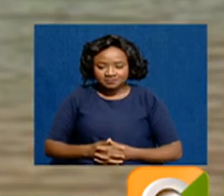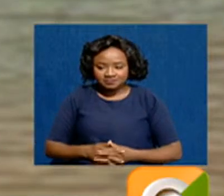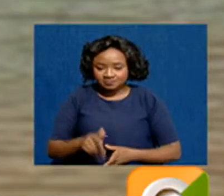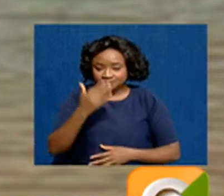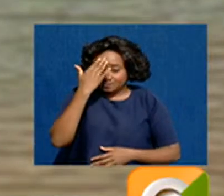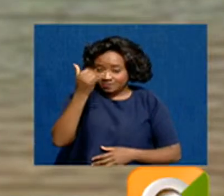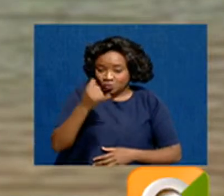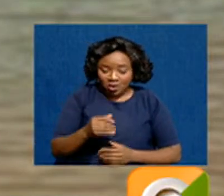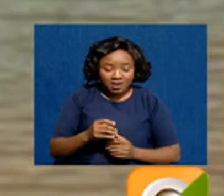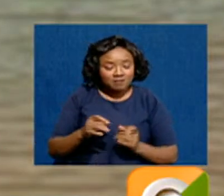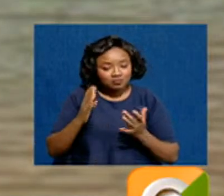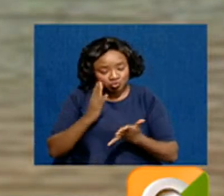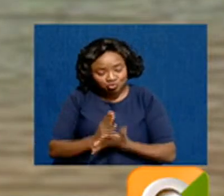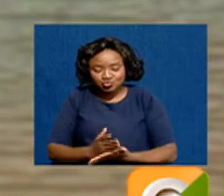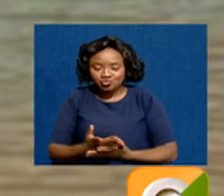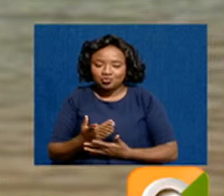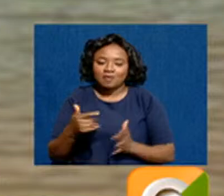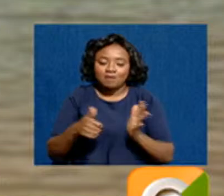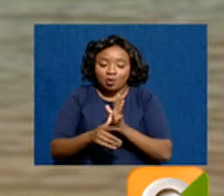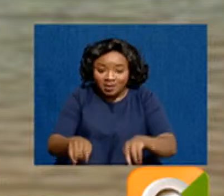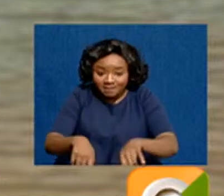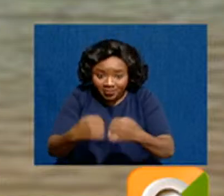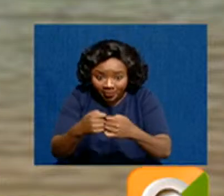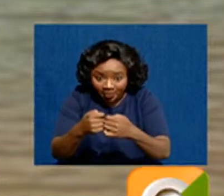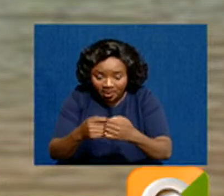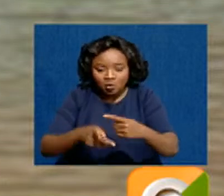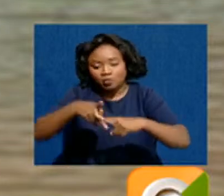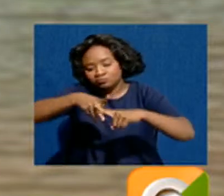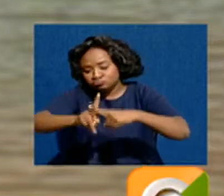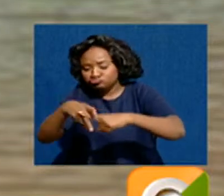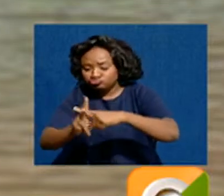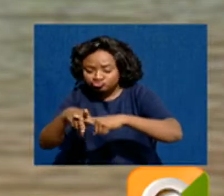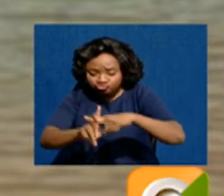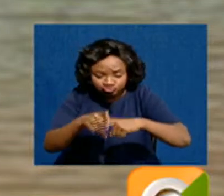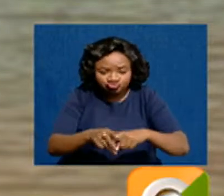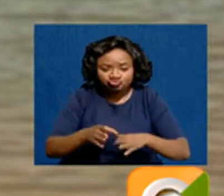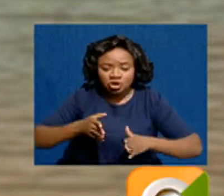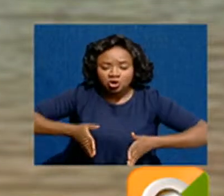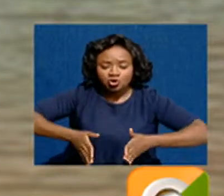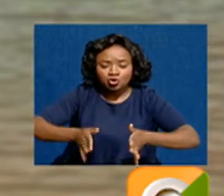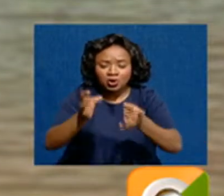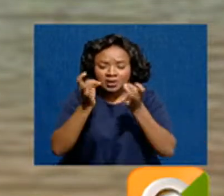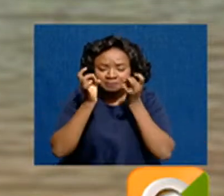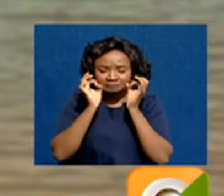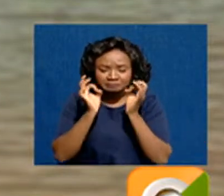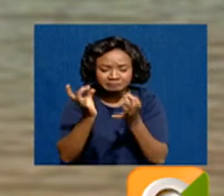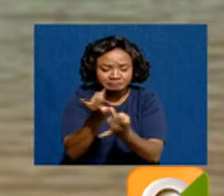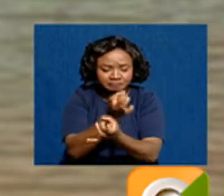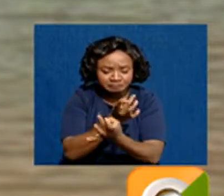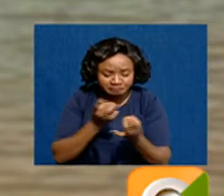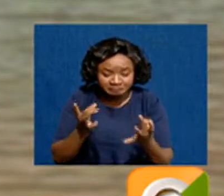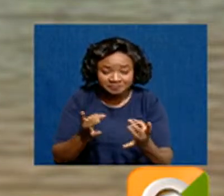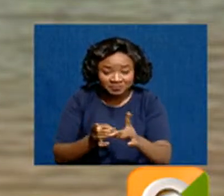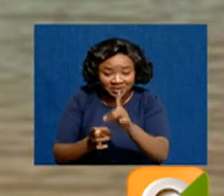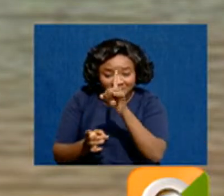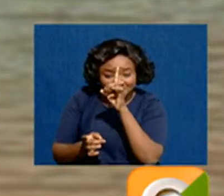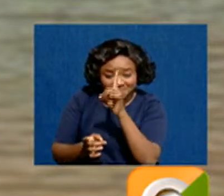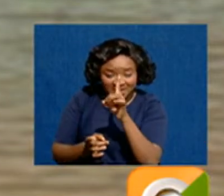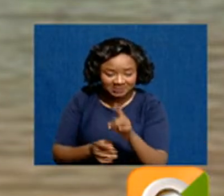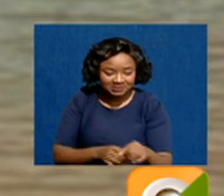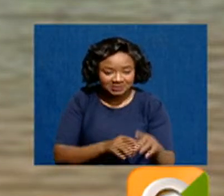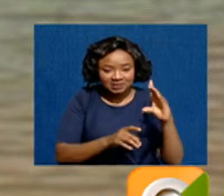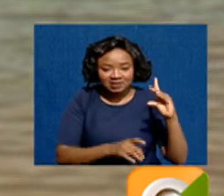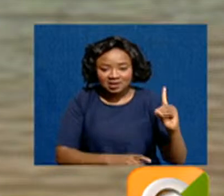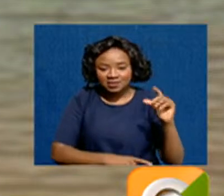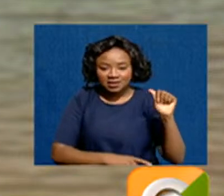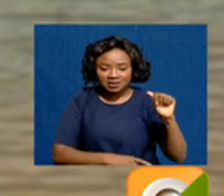the infrastructure, the road itself, and put the most beautiful whatever, when Masinga and Kiambere Dam